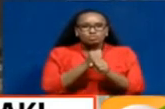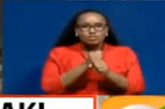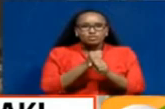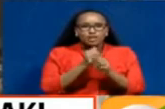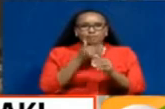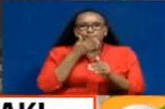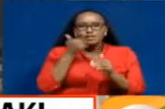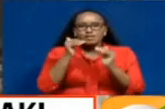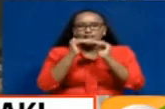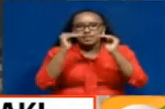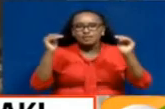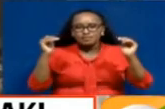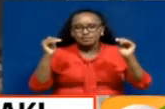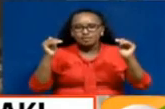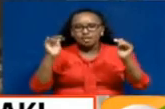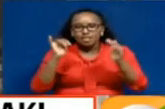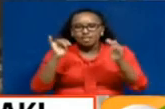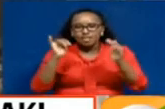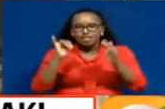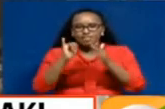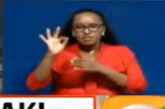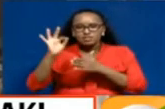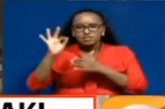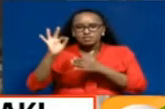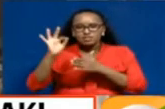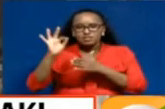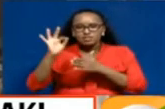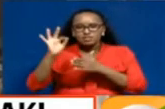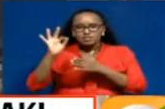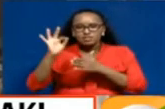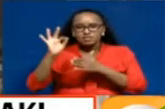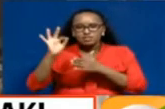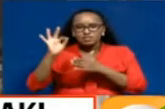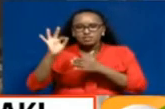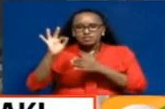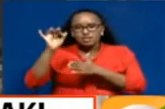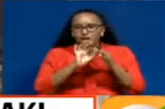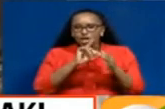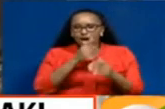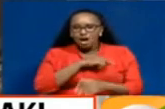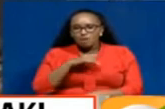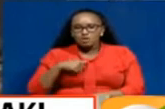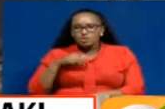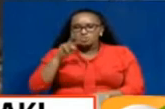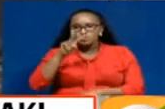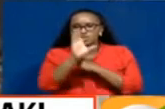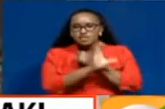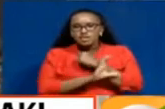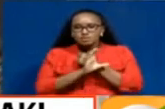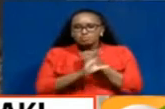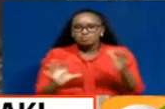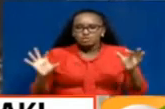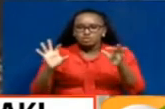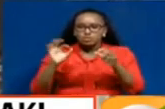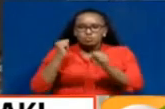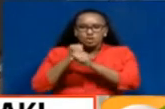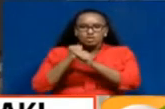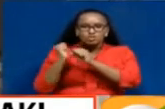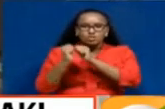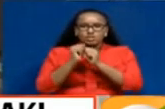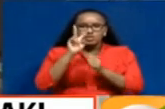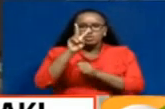level. In the spirit of the remarkable ties that our two countries have built over the years, we